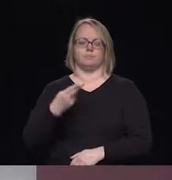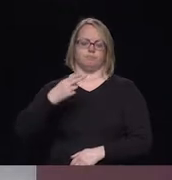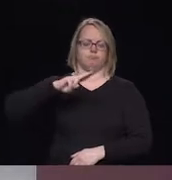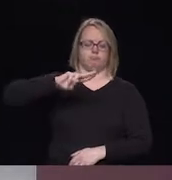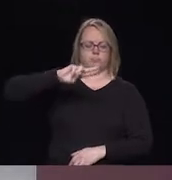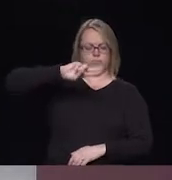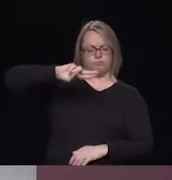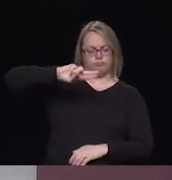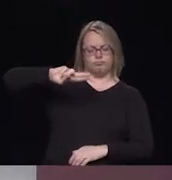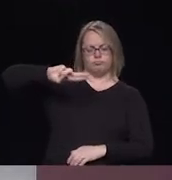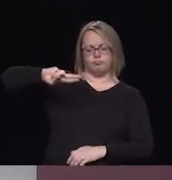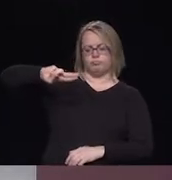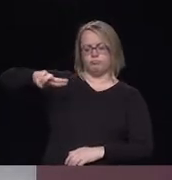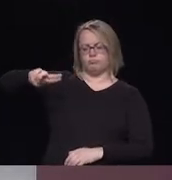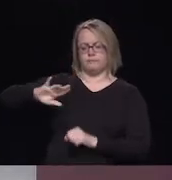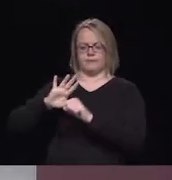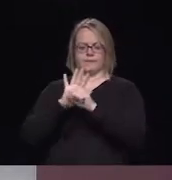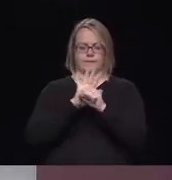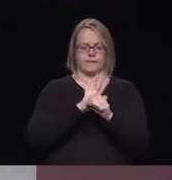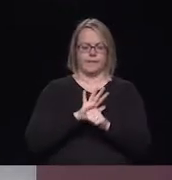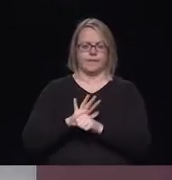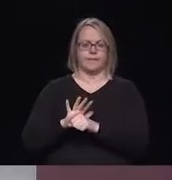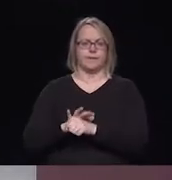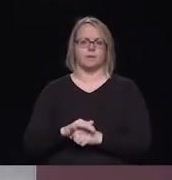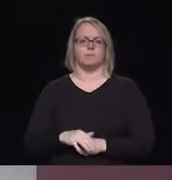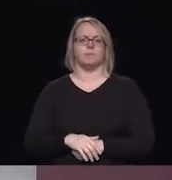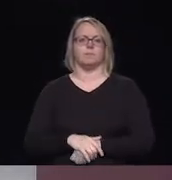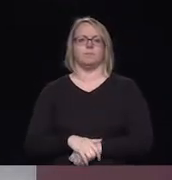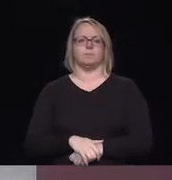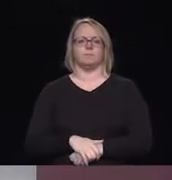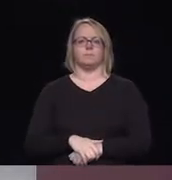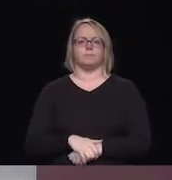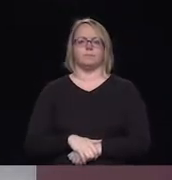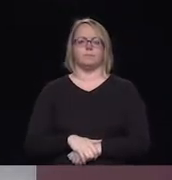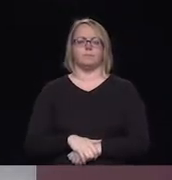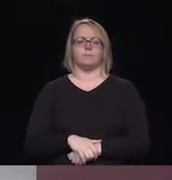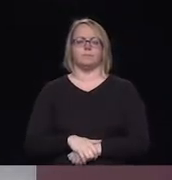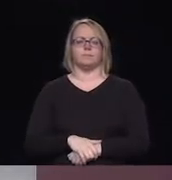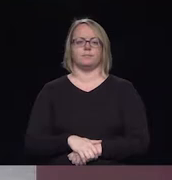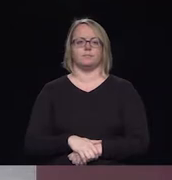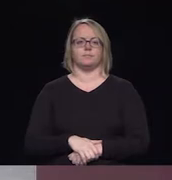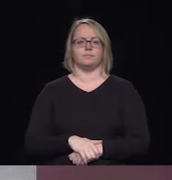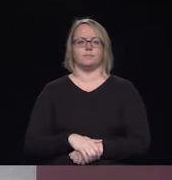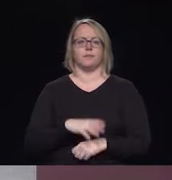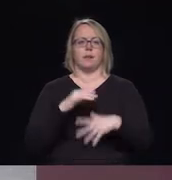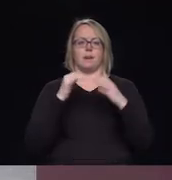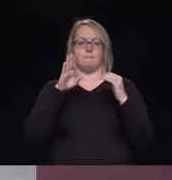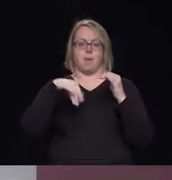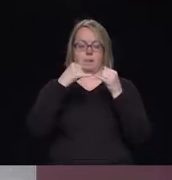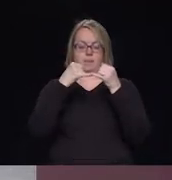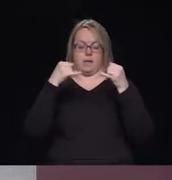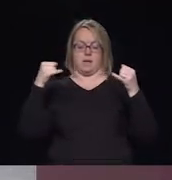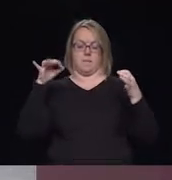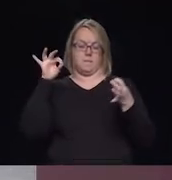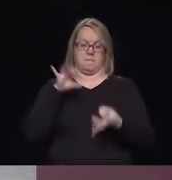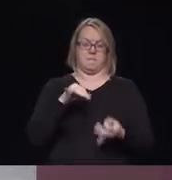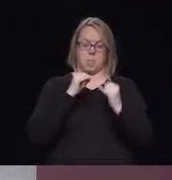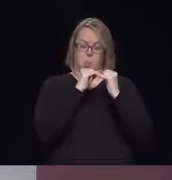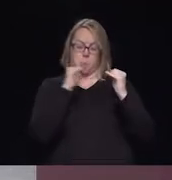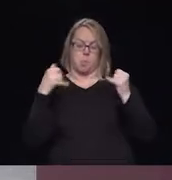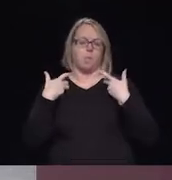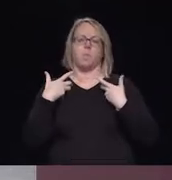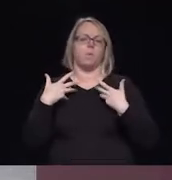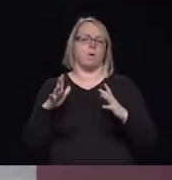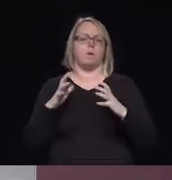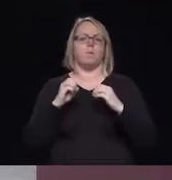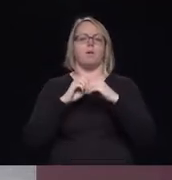in the middle. I'm also going to soften up that space at the bottom so